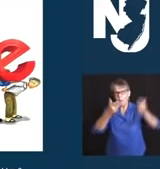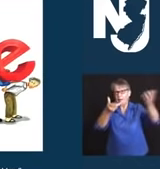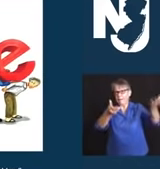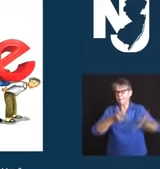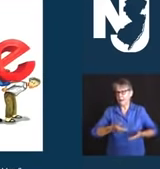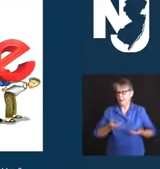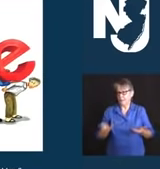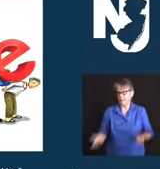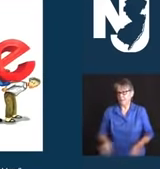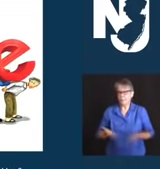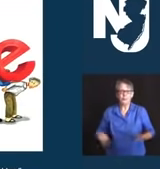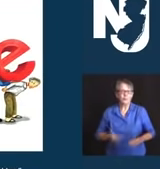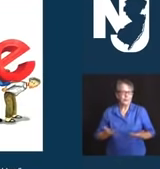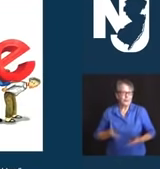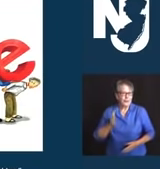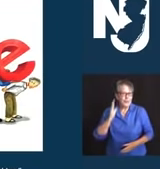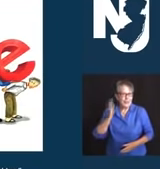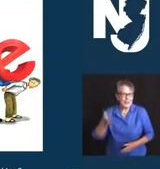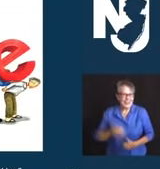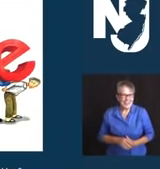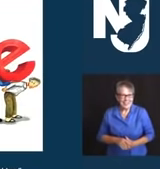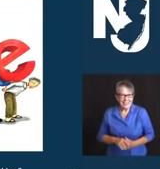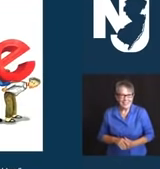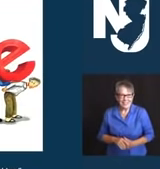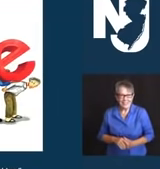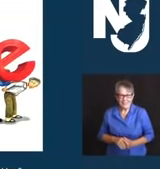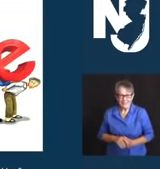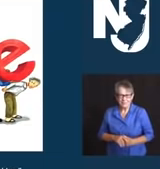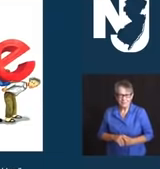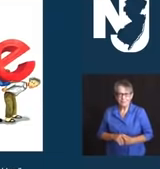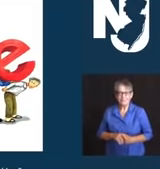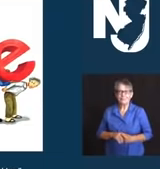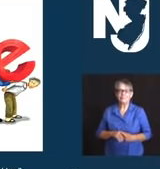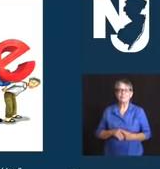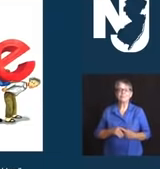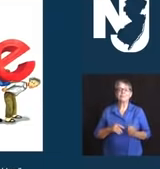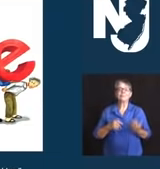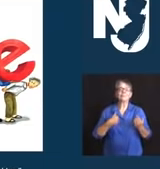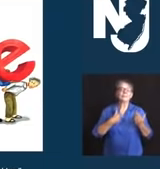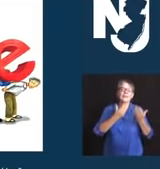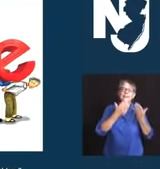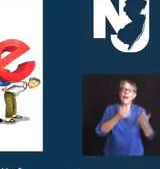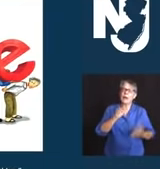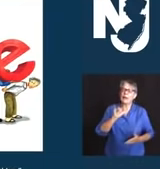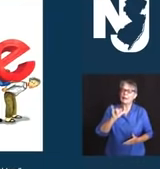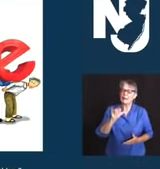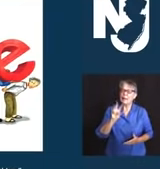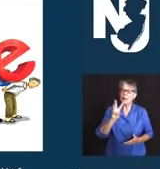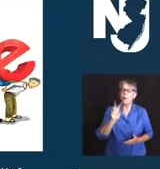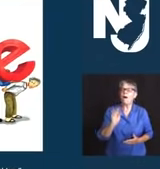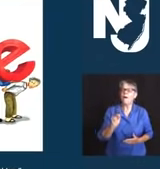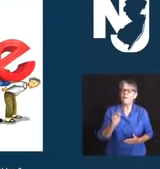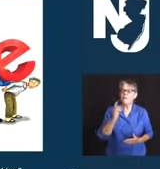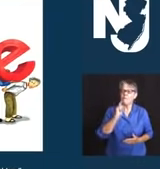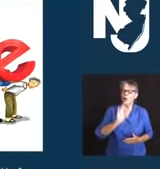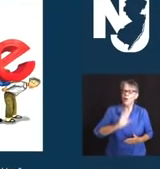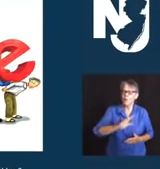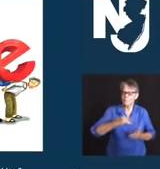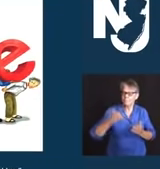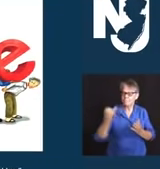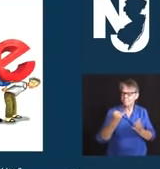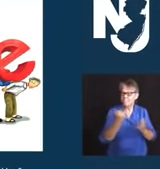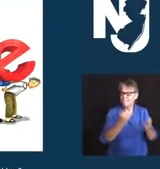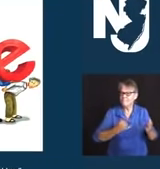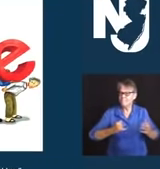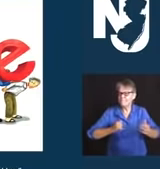in person. So to you, Yuan, best of luck and thank you. Win, lose, or draw, by the way, you've already won for representing not just